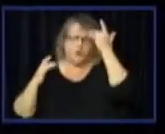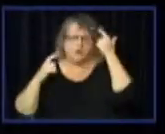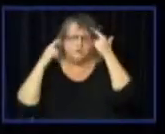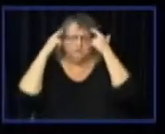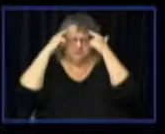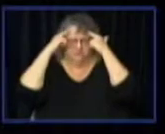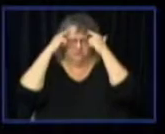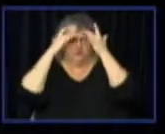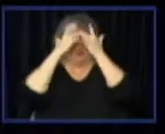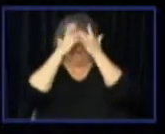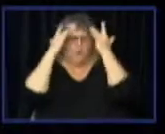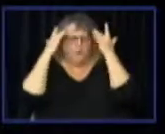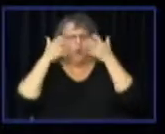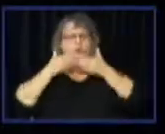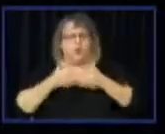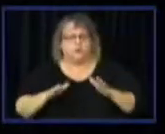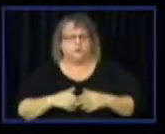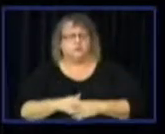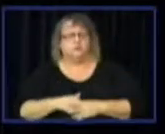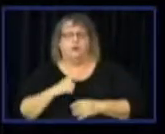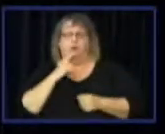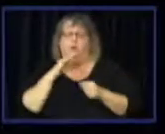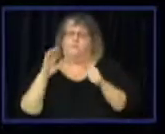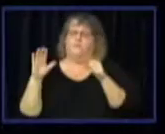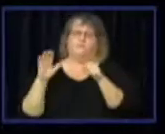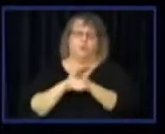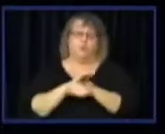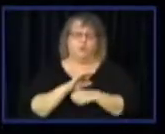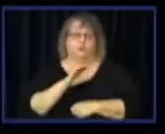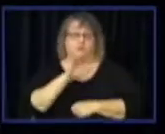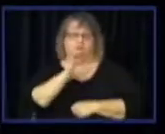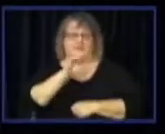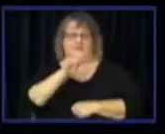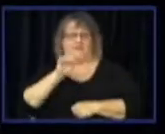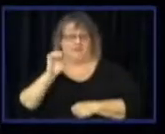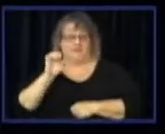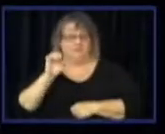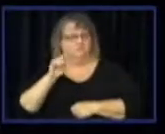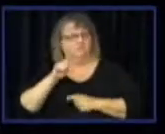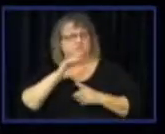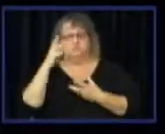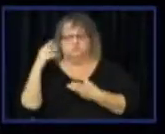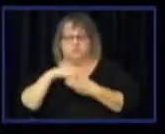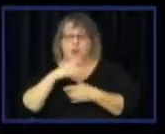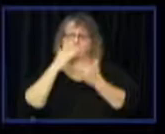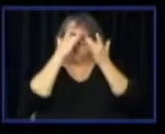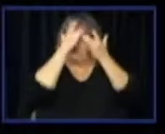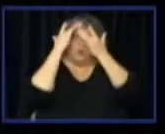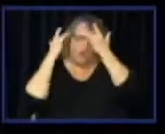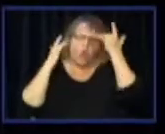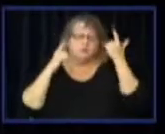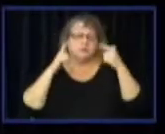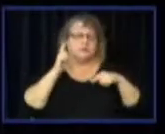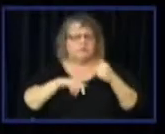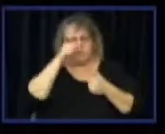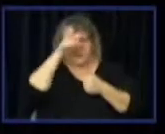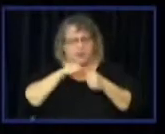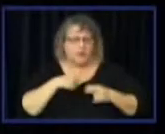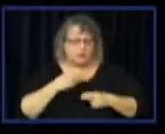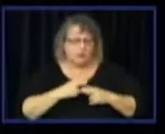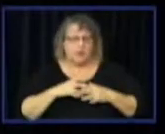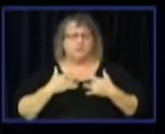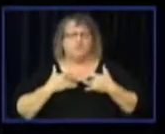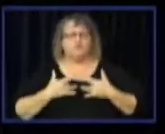dementia later in life. The real full-blown chronic traumatic encephalopathy has all that: memory loss or dementia,